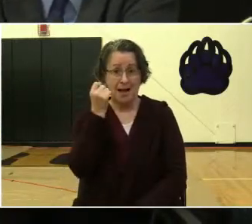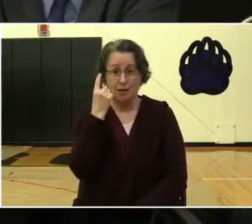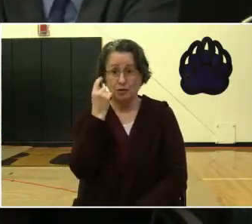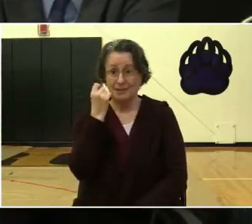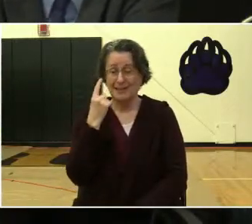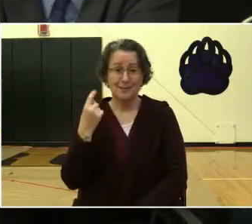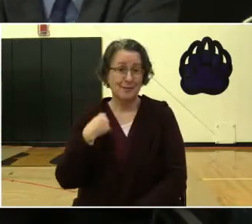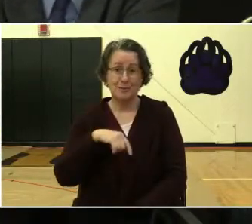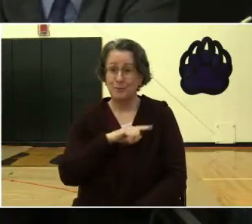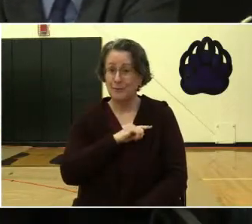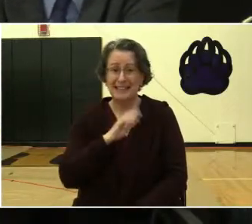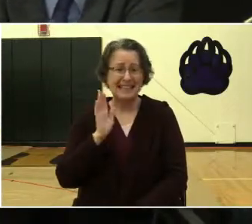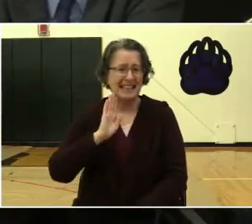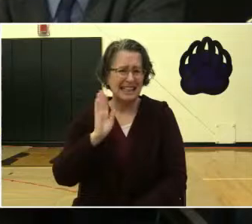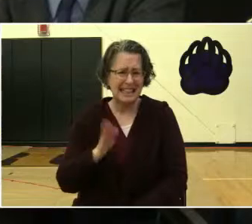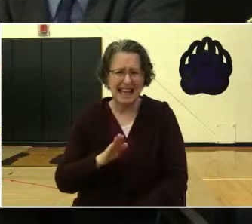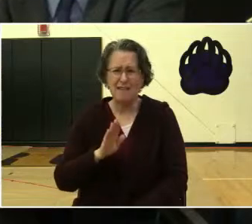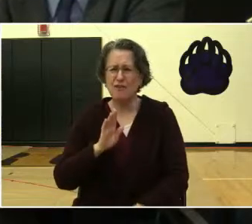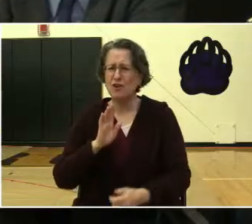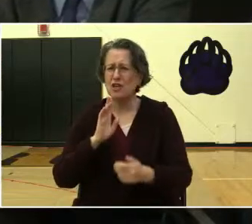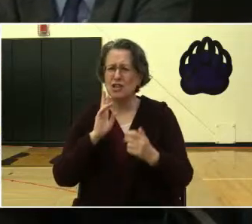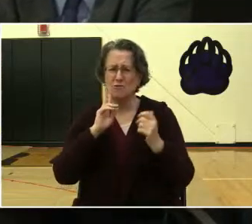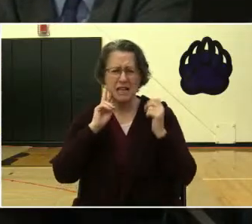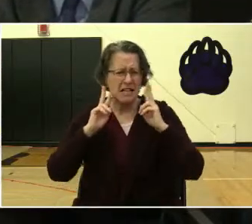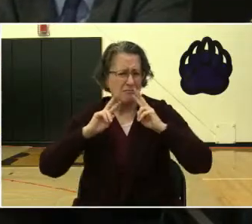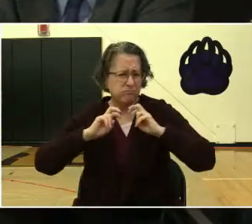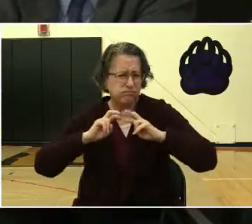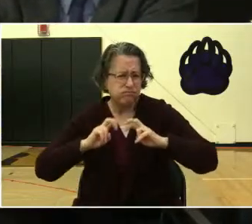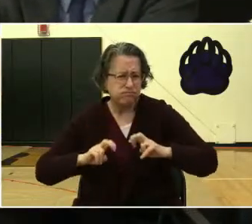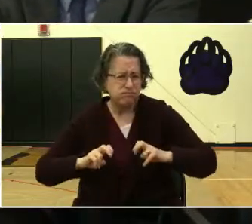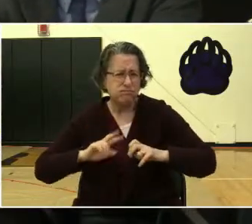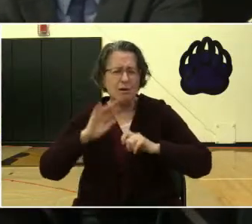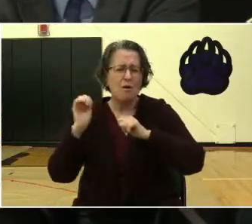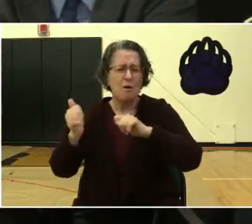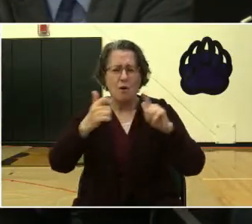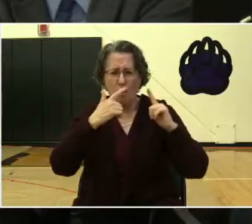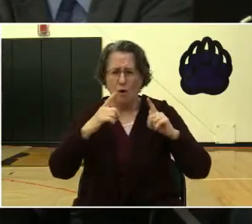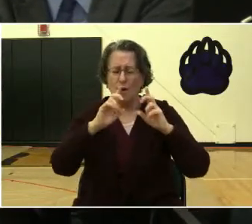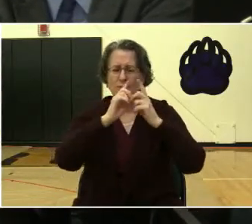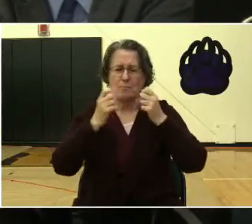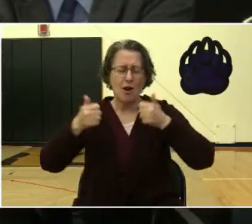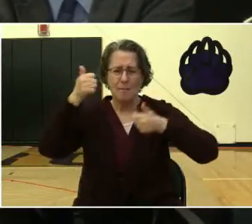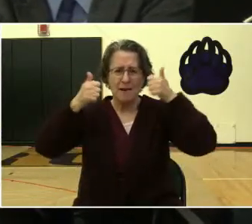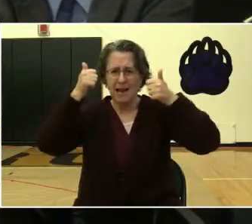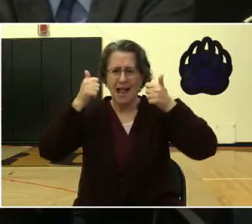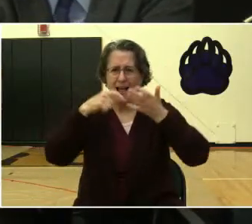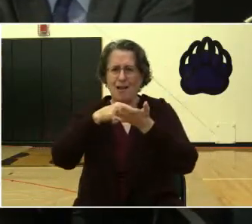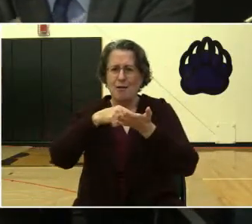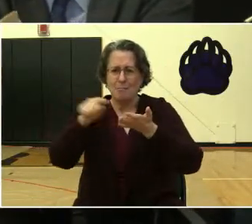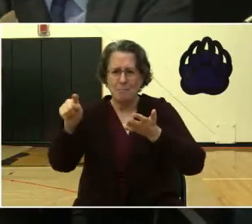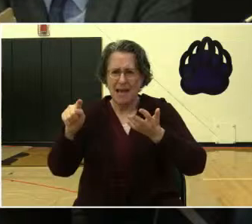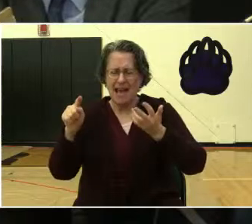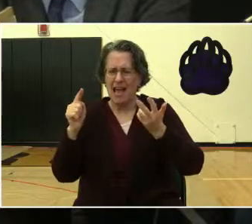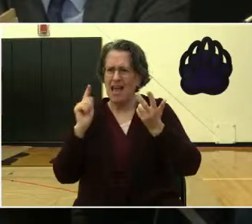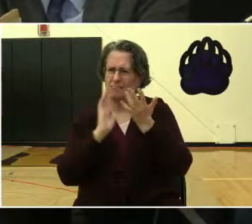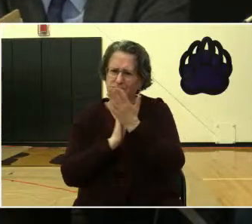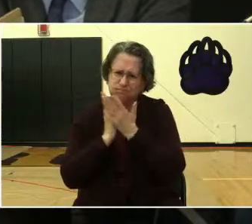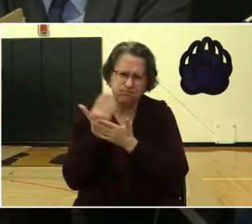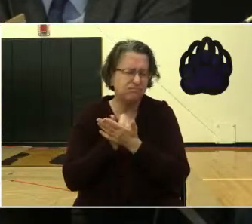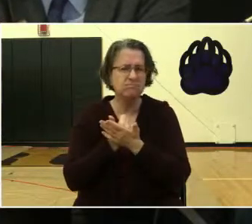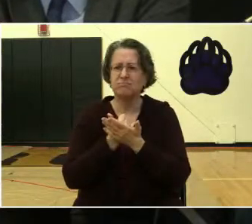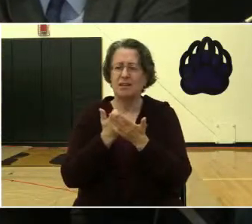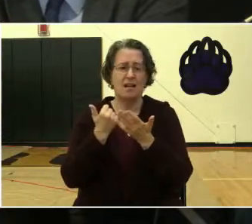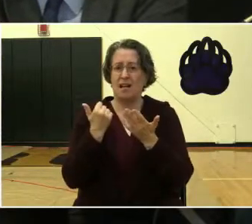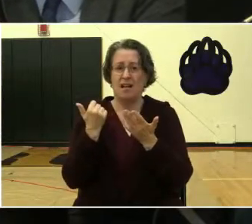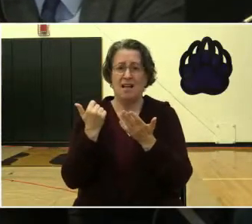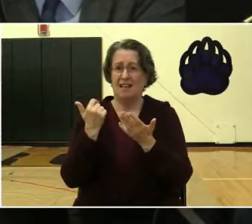a comprehensive look at all of the department head salaries and made a determination like this before that's talking to the town manager